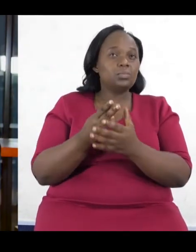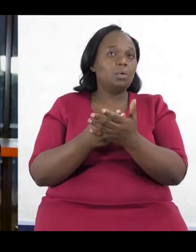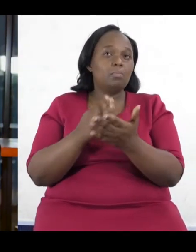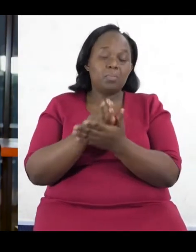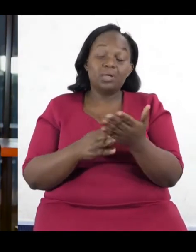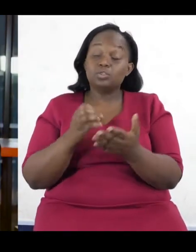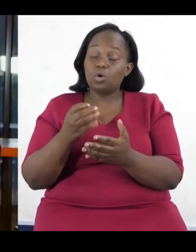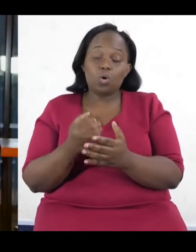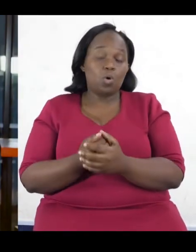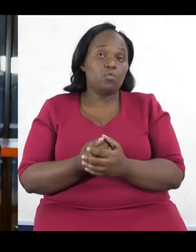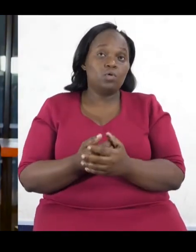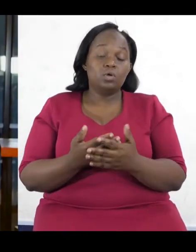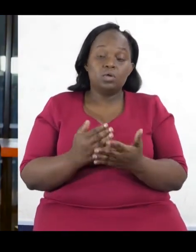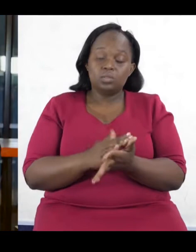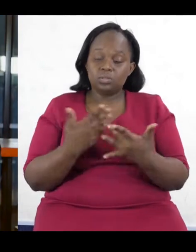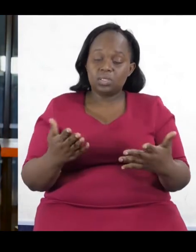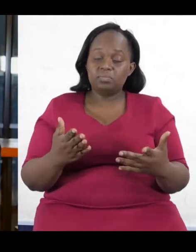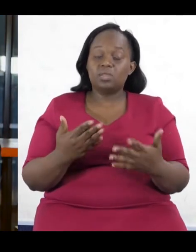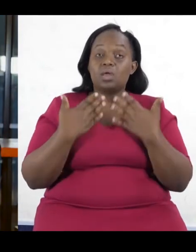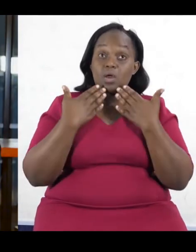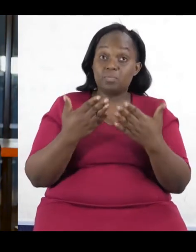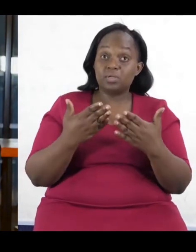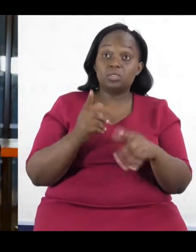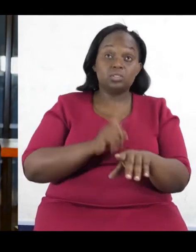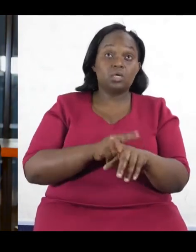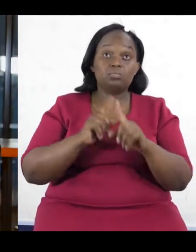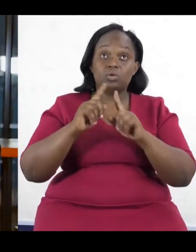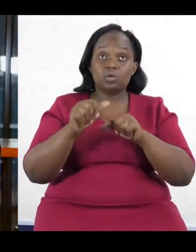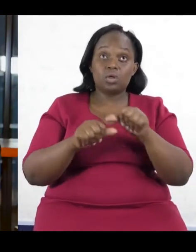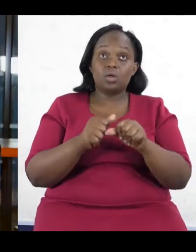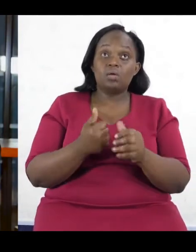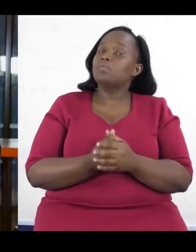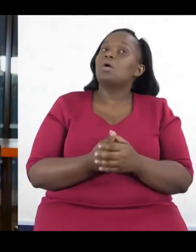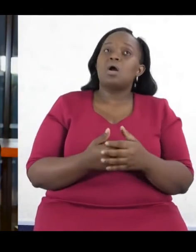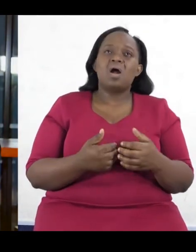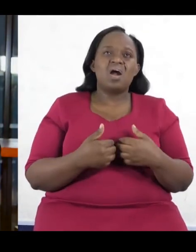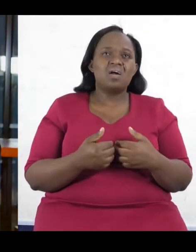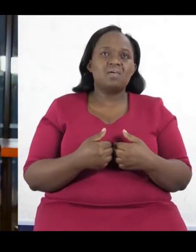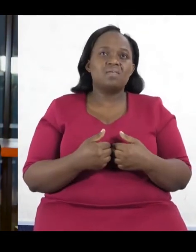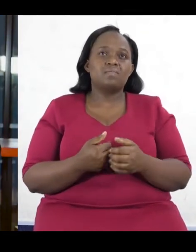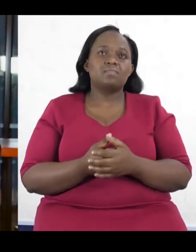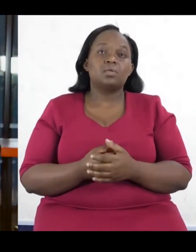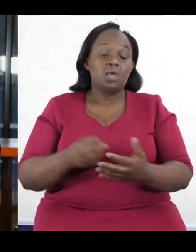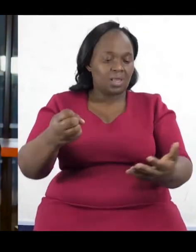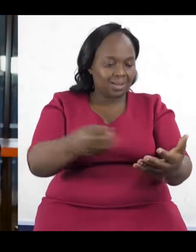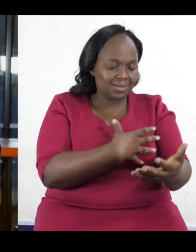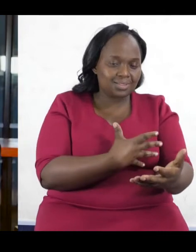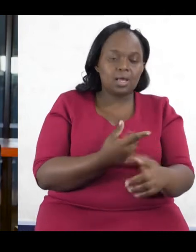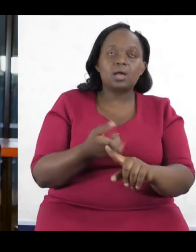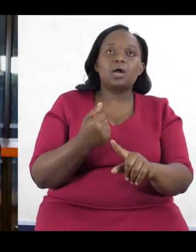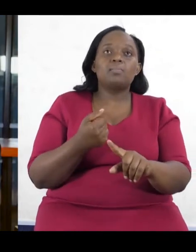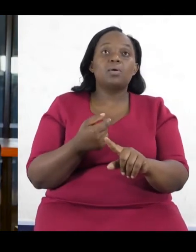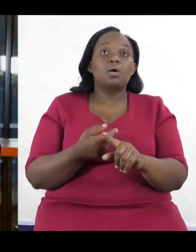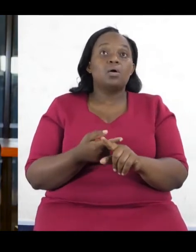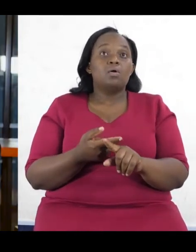it's something really to appreciate as we have this conversation, because there's the whole hula baloo that the reason why cancers and all this kind of illness